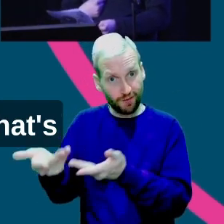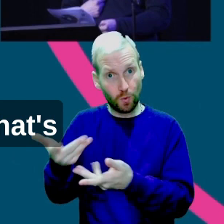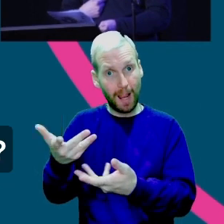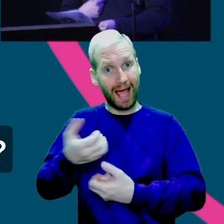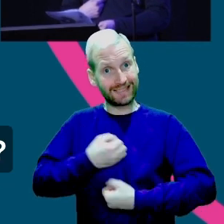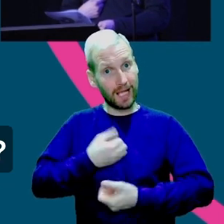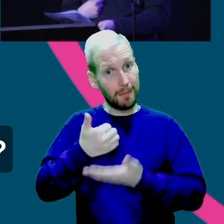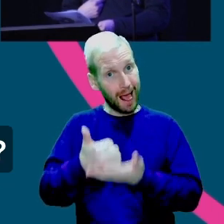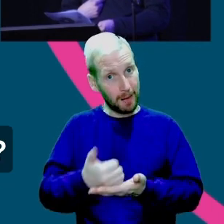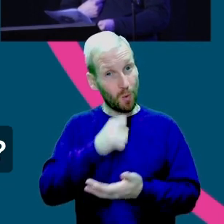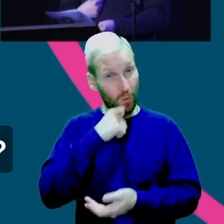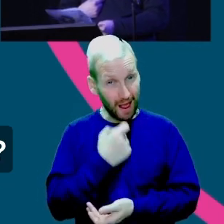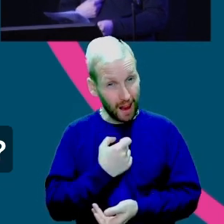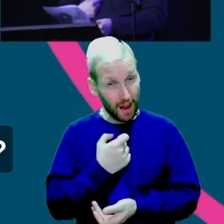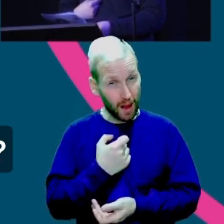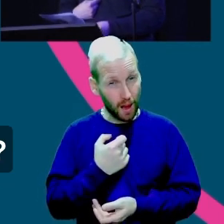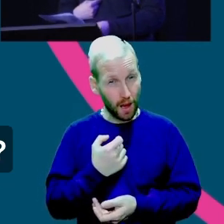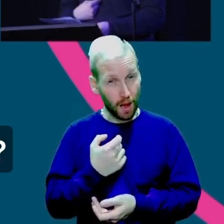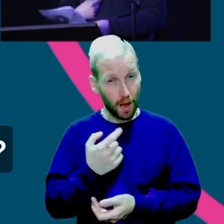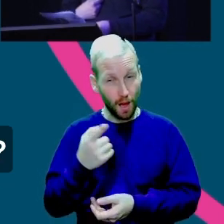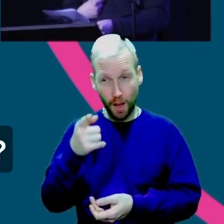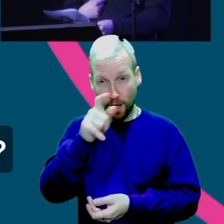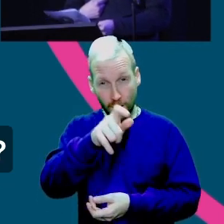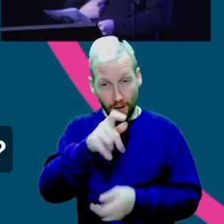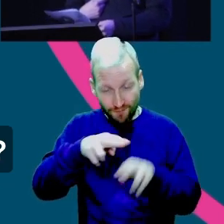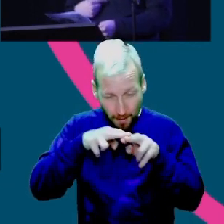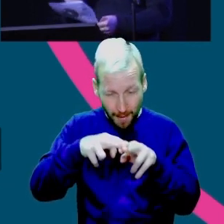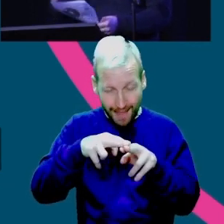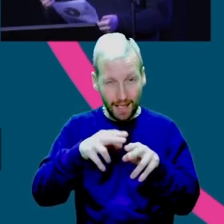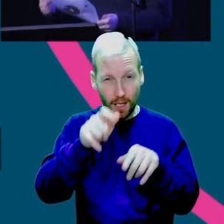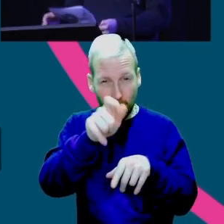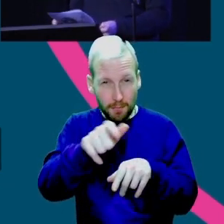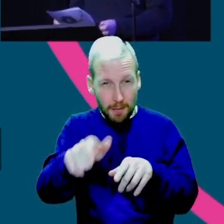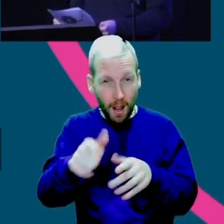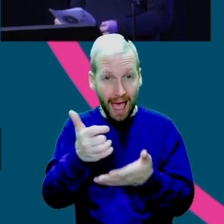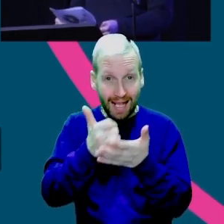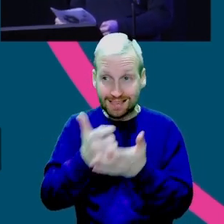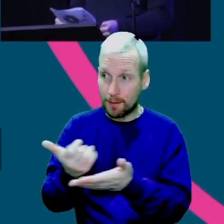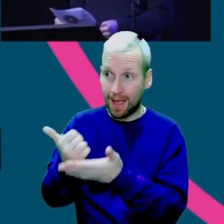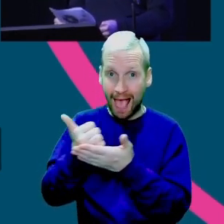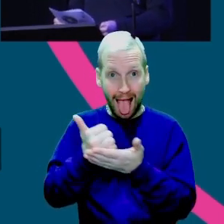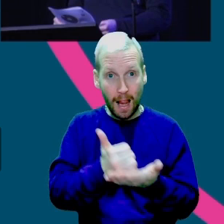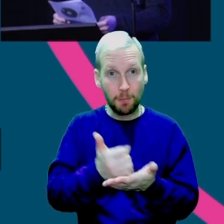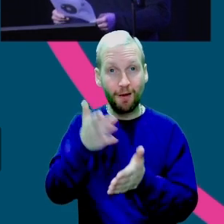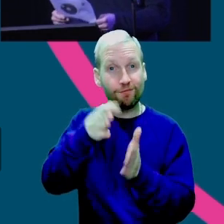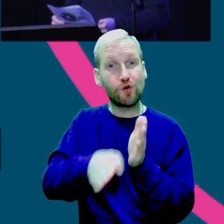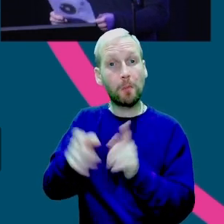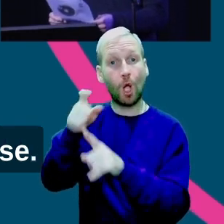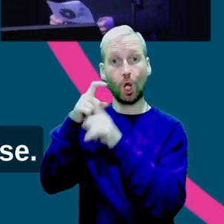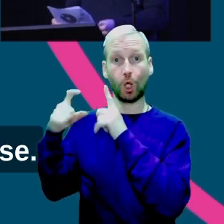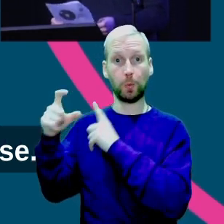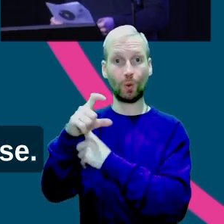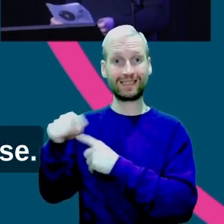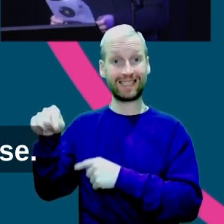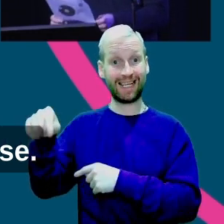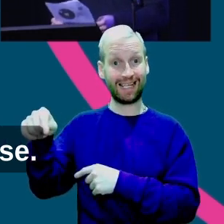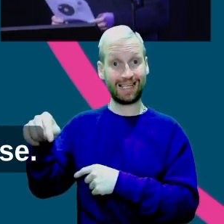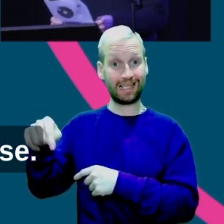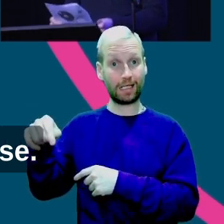help that's on offer from the community who do want to help? That's also an ongoing issue, because there is this